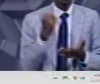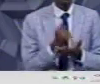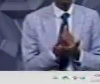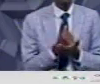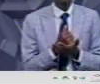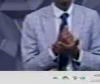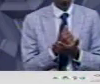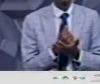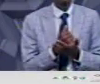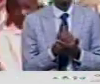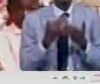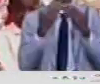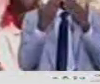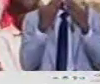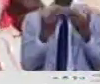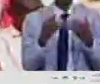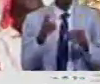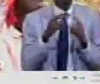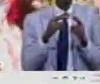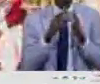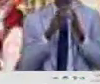seat.